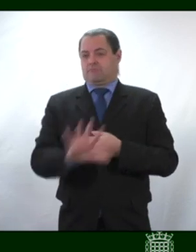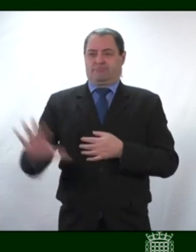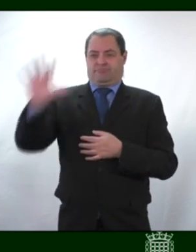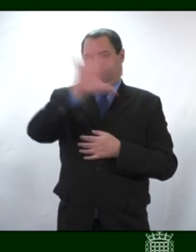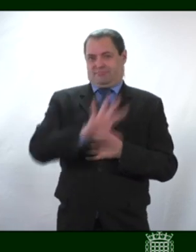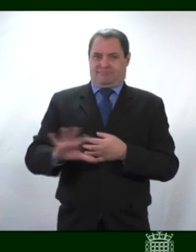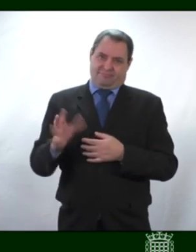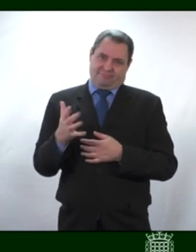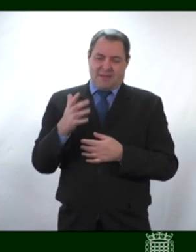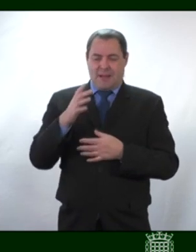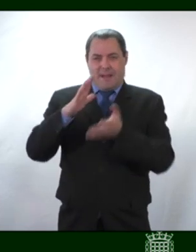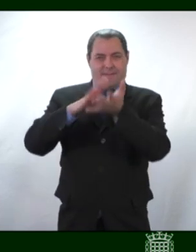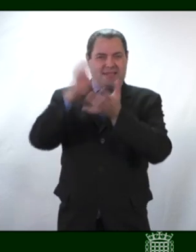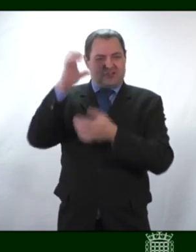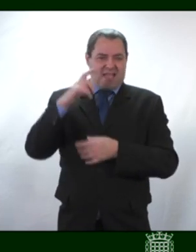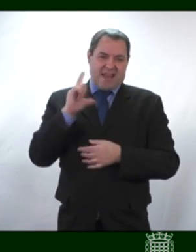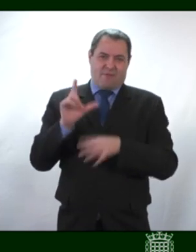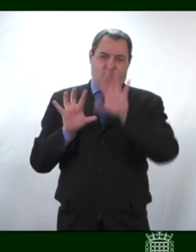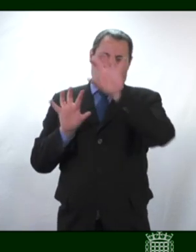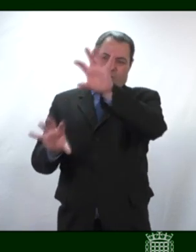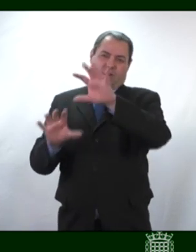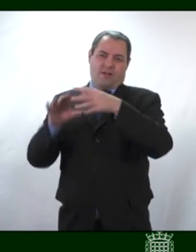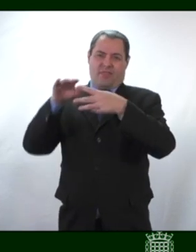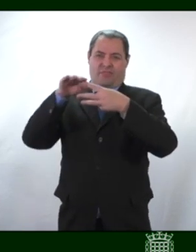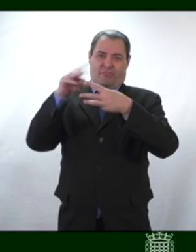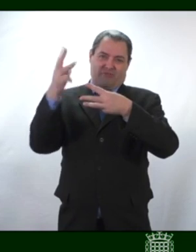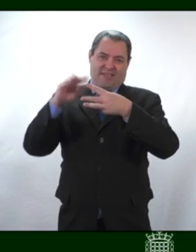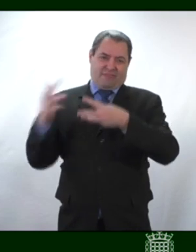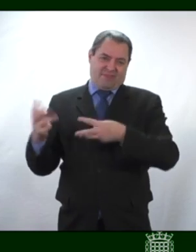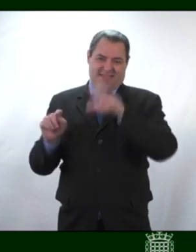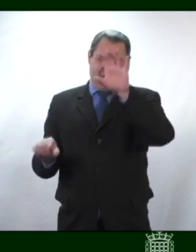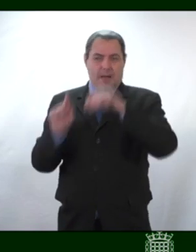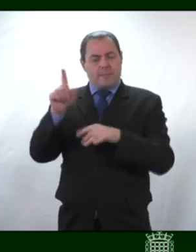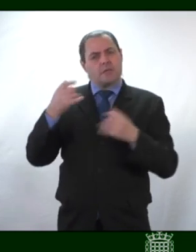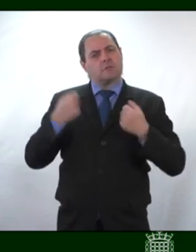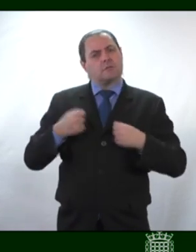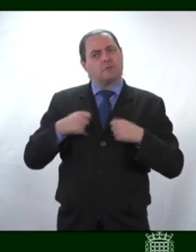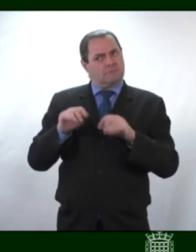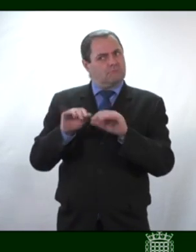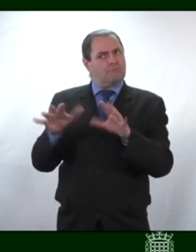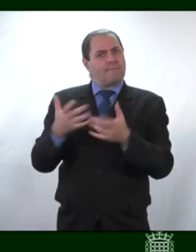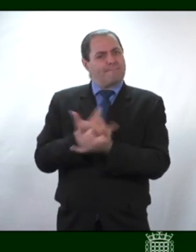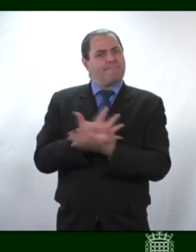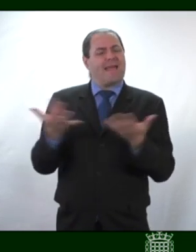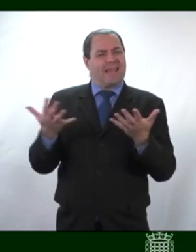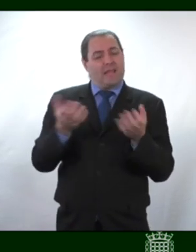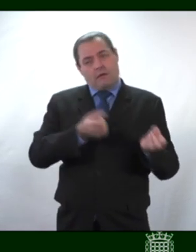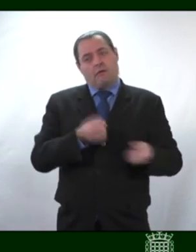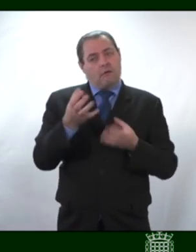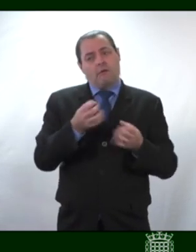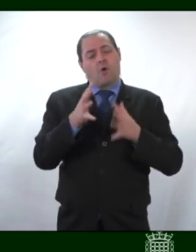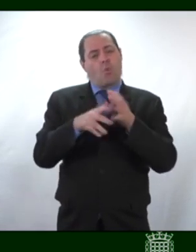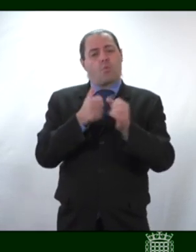Manchester and Liverpool. Our infection rate remains stubbornly high, though, and admissions to Warrington Hospital have